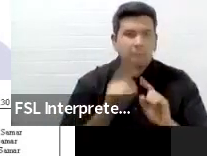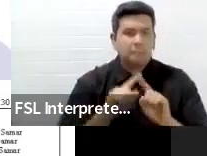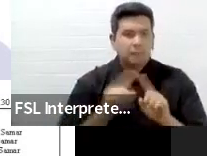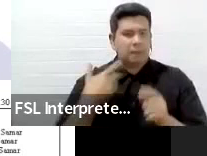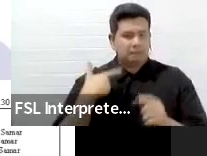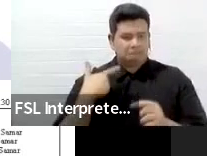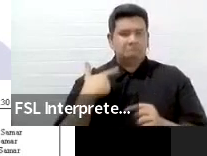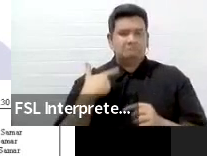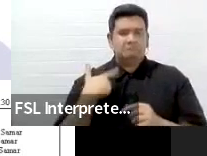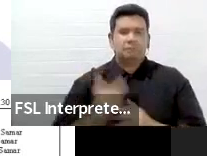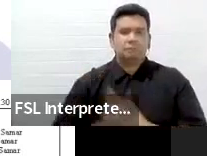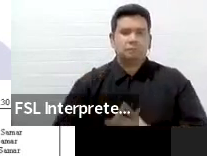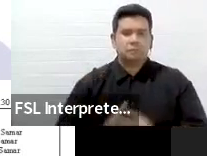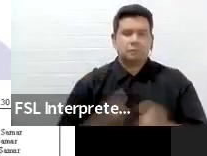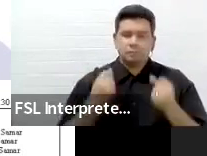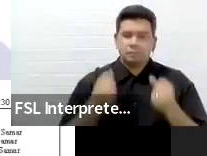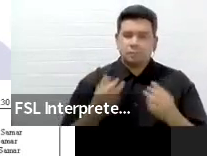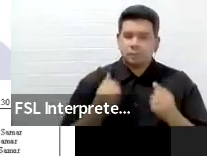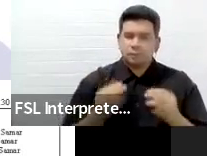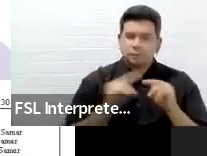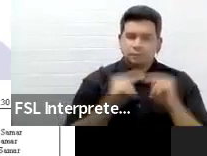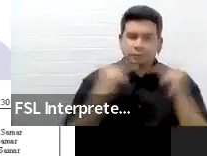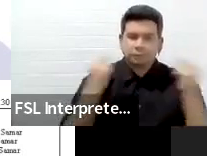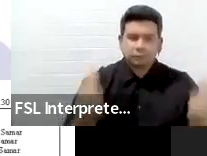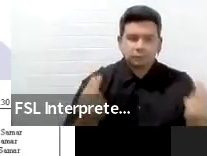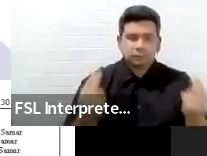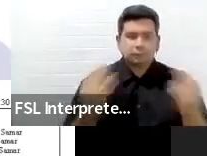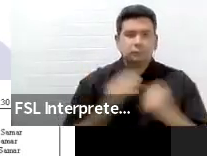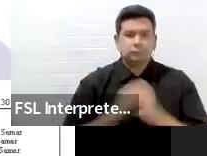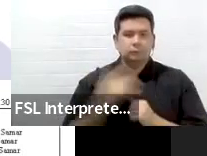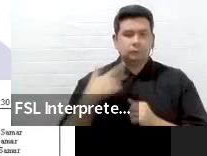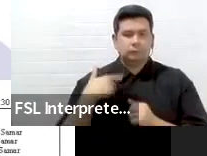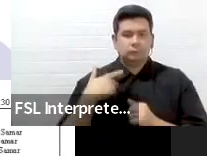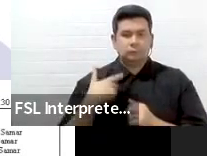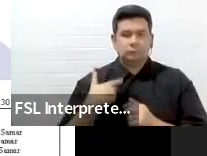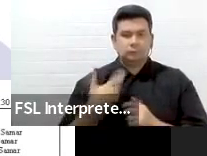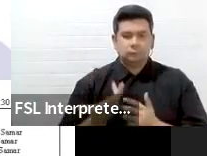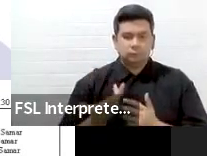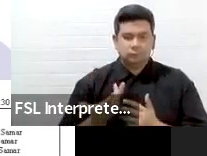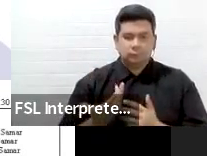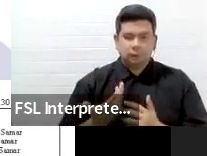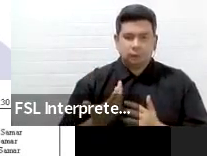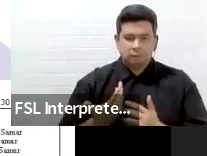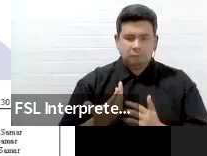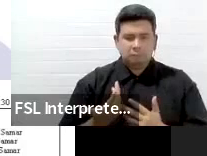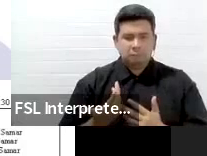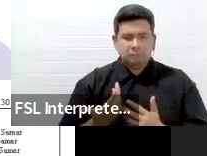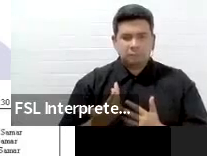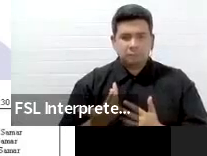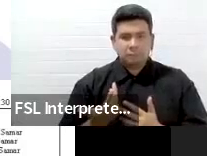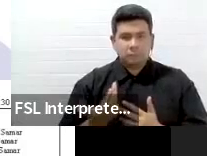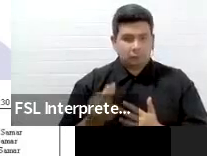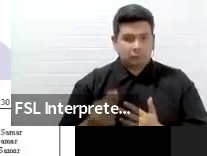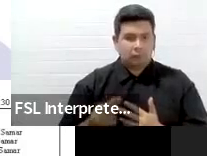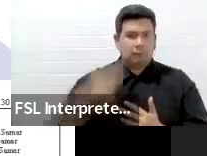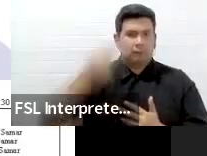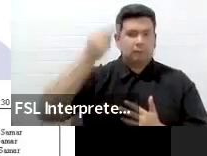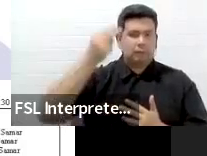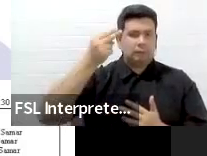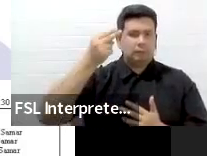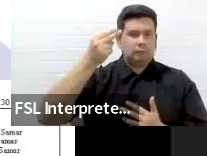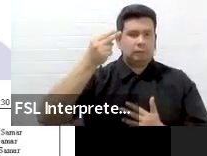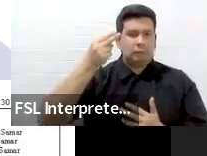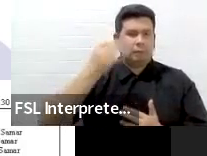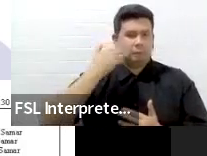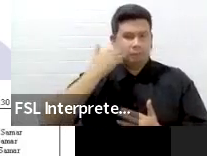newspaper reports and the narratives from the ground that there were indeed high cases of fatality